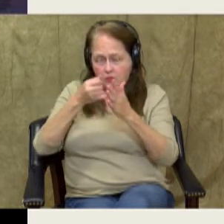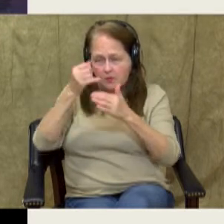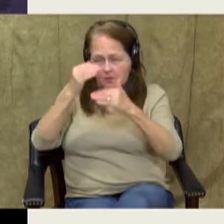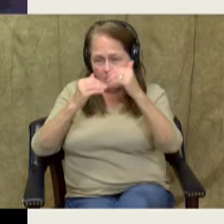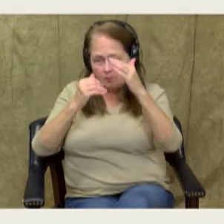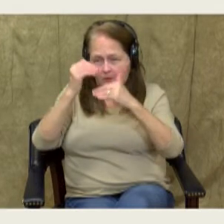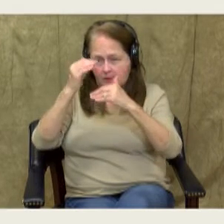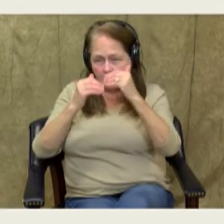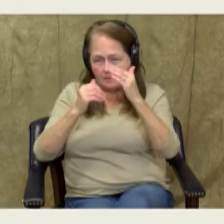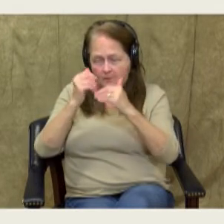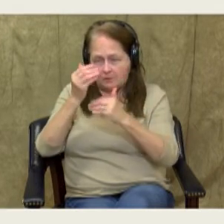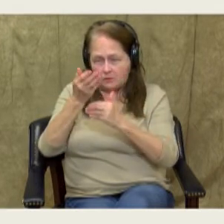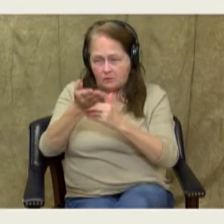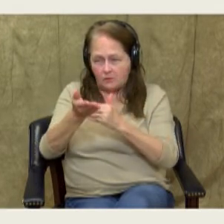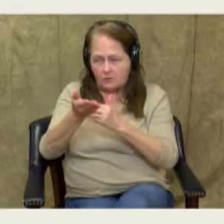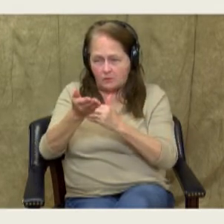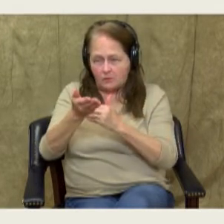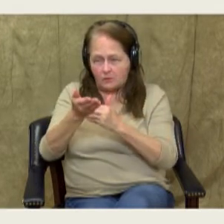in Beirut.